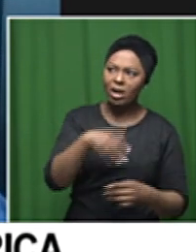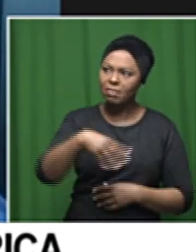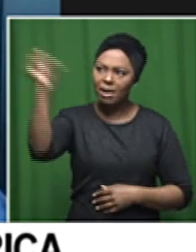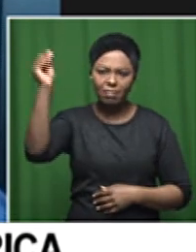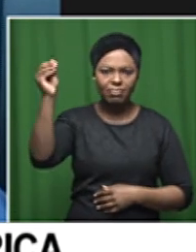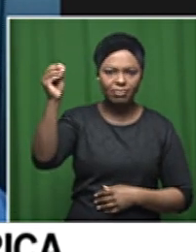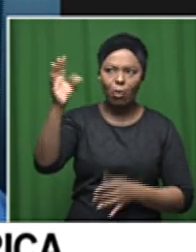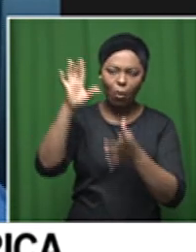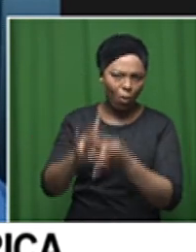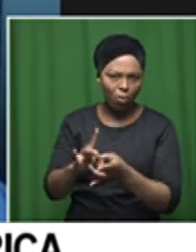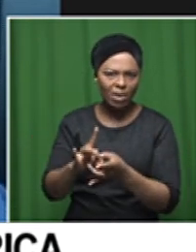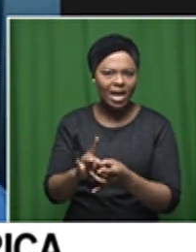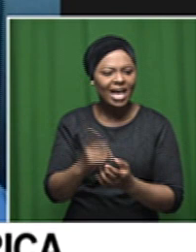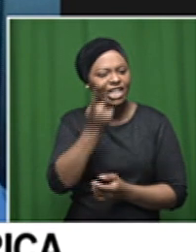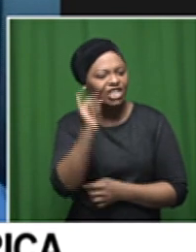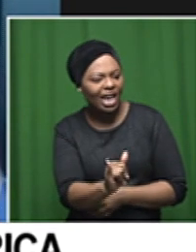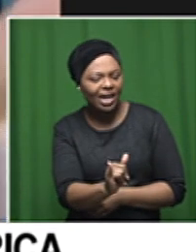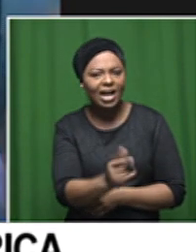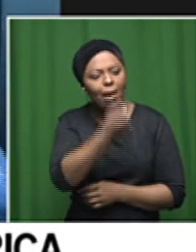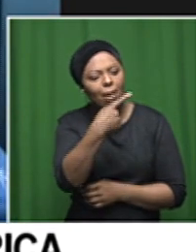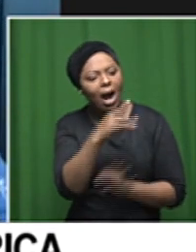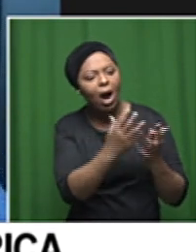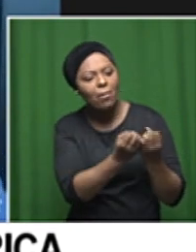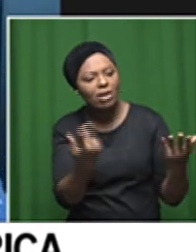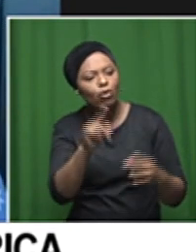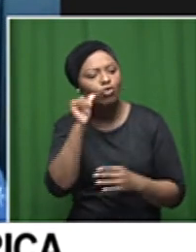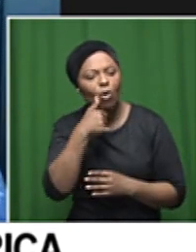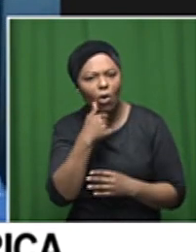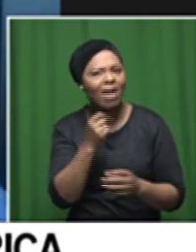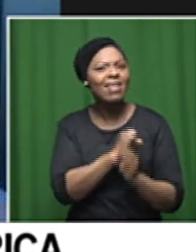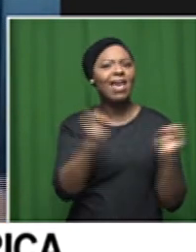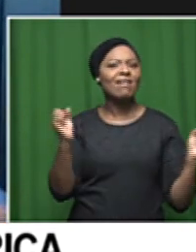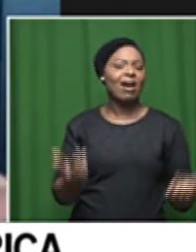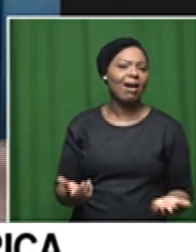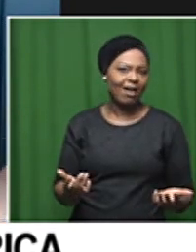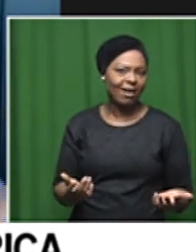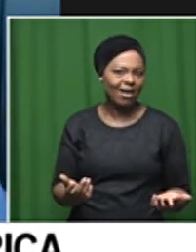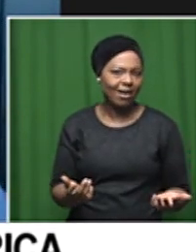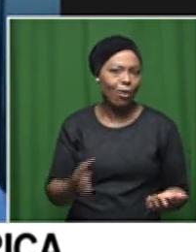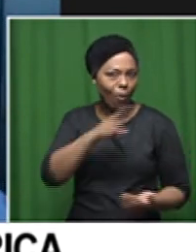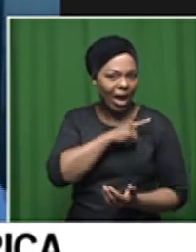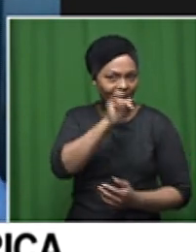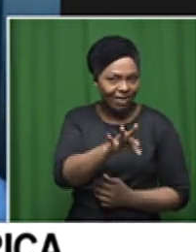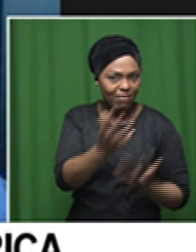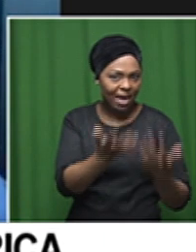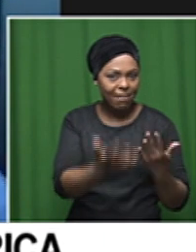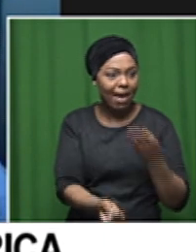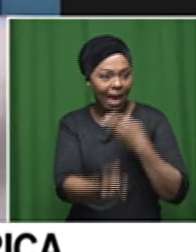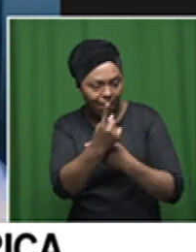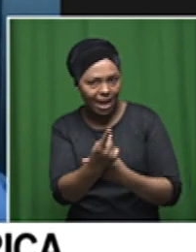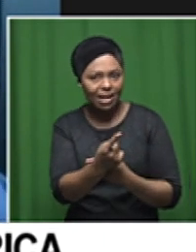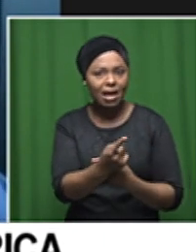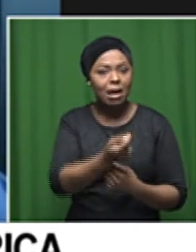check stock availability for tomorrow. So that when that facility has